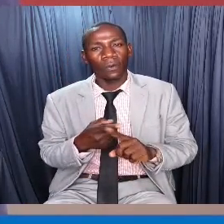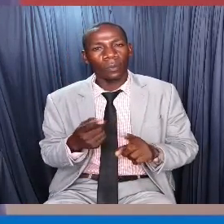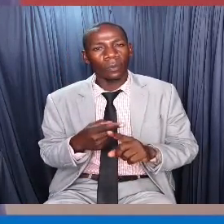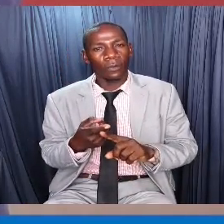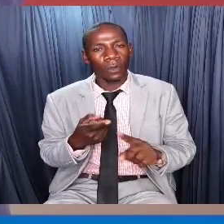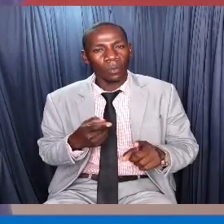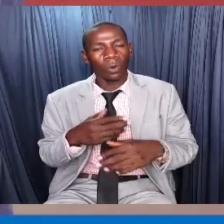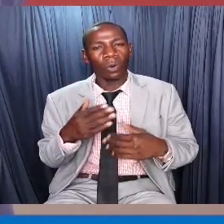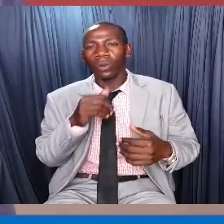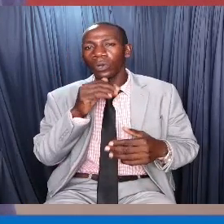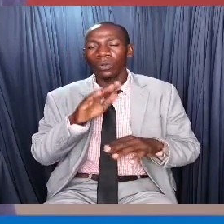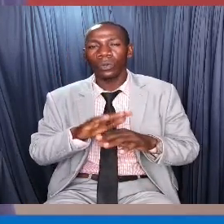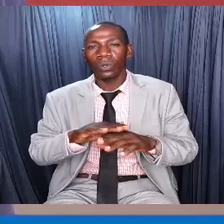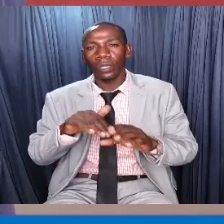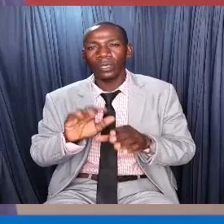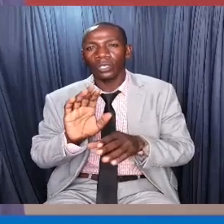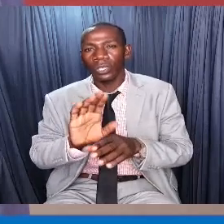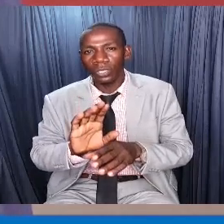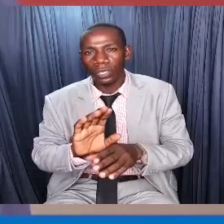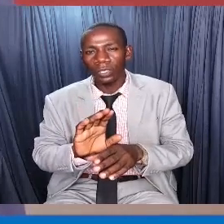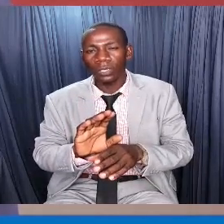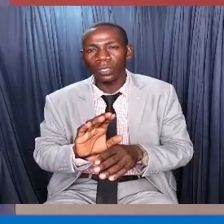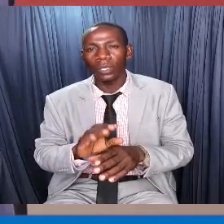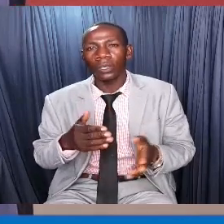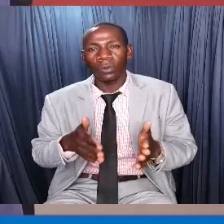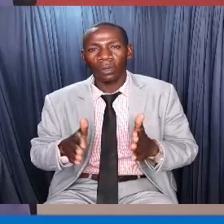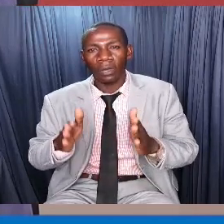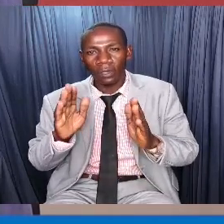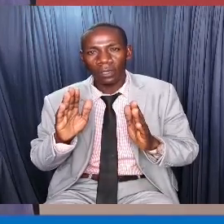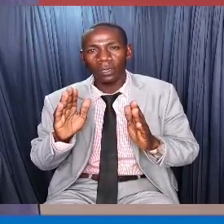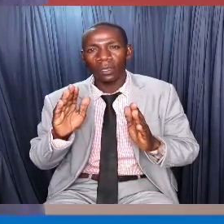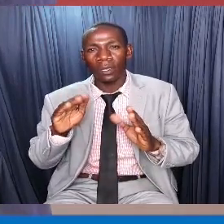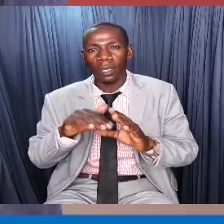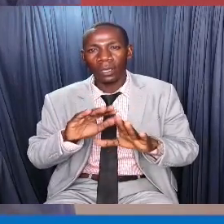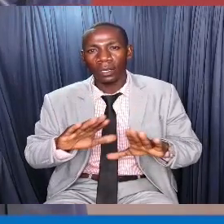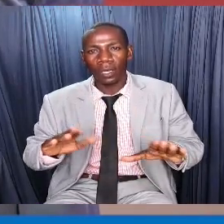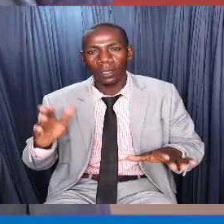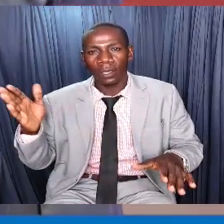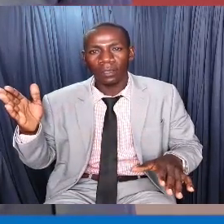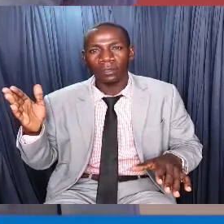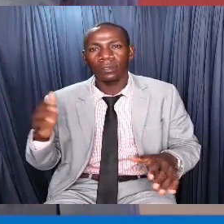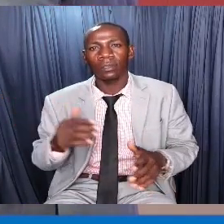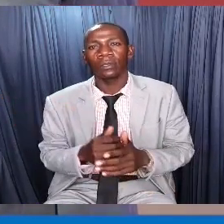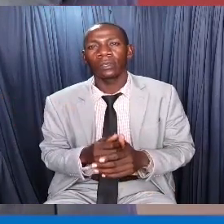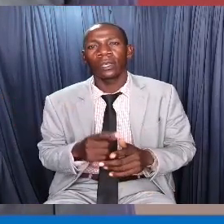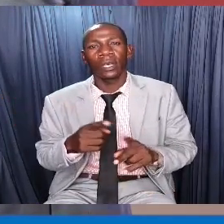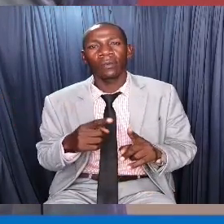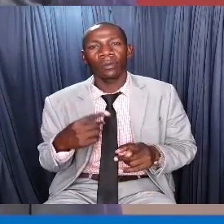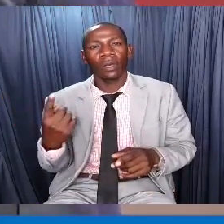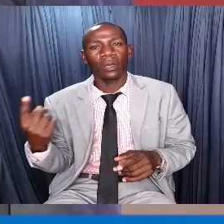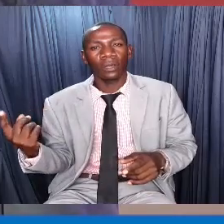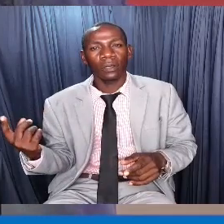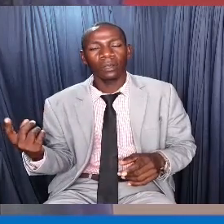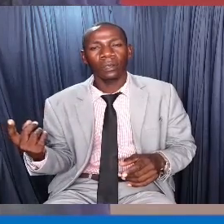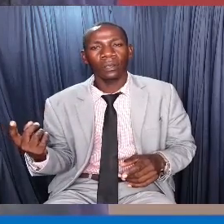lisilofaa. From all that's not good. Katika kanisa. In the church. Barabarani. On the roads. Mashambani huko. In the farms. Kila mahali.